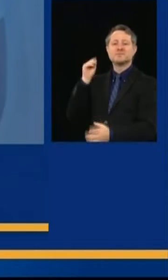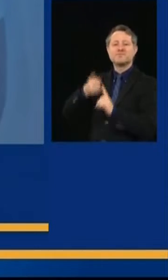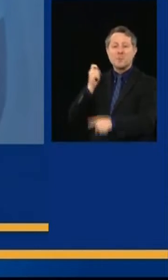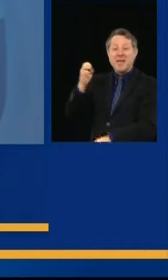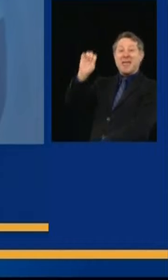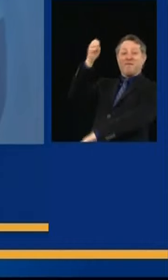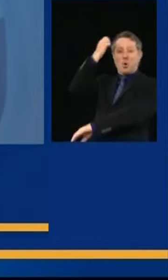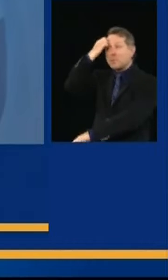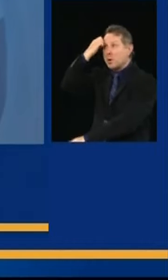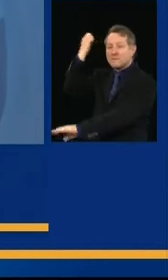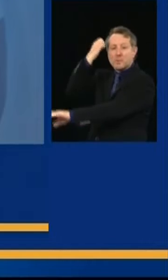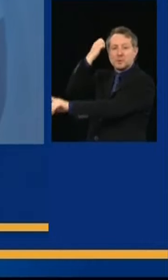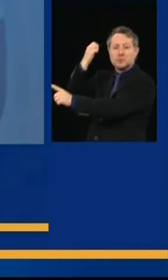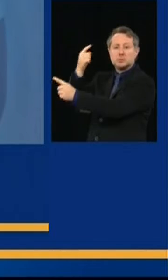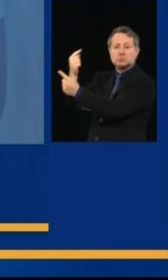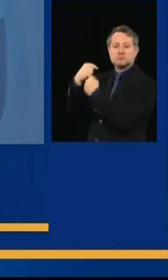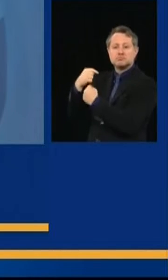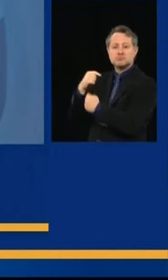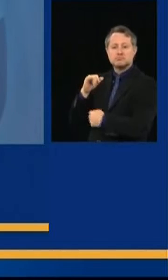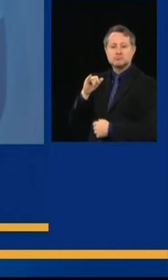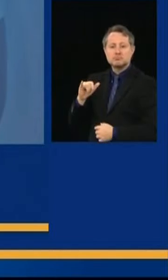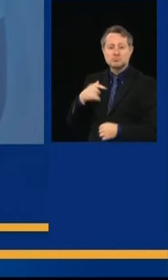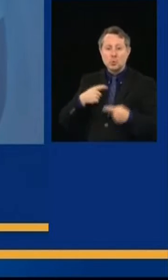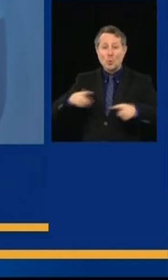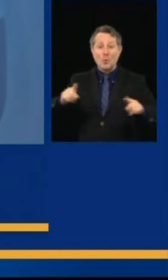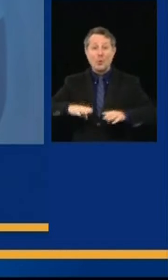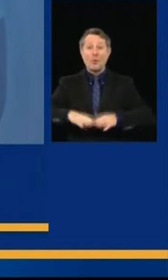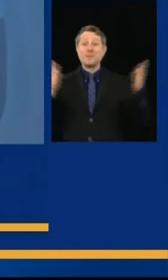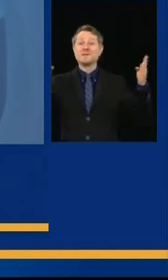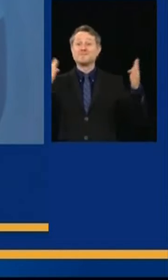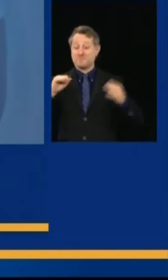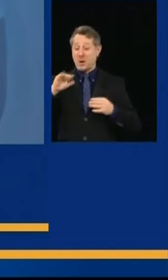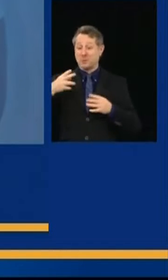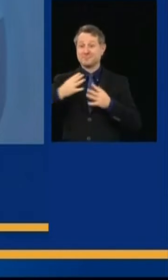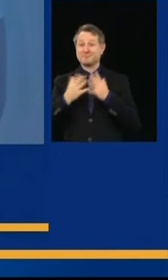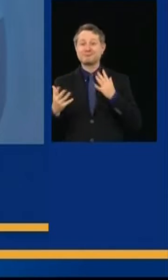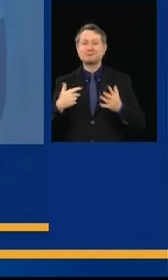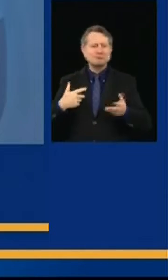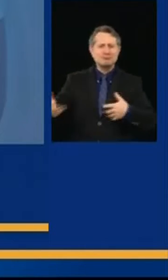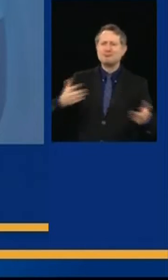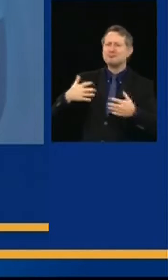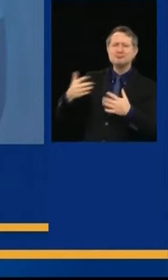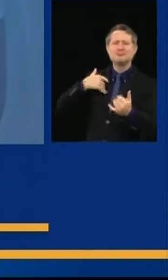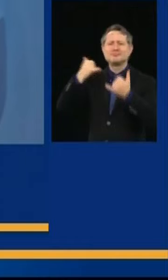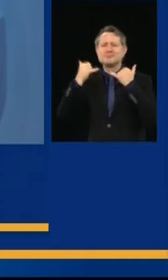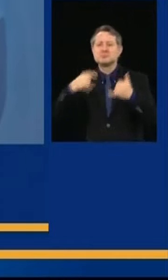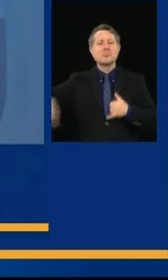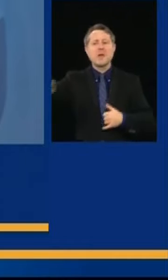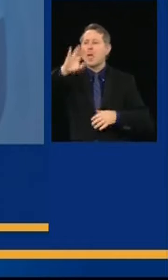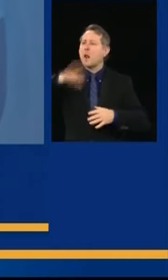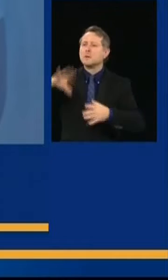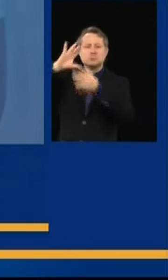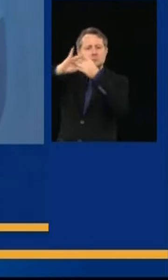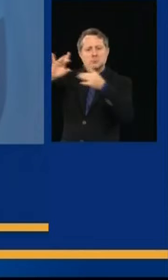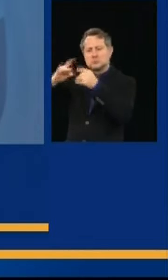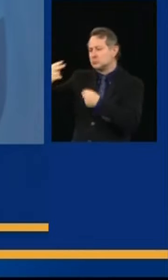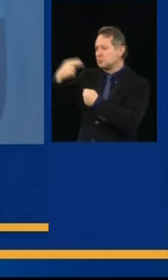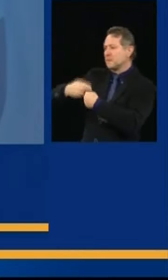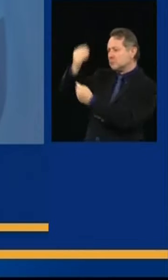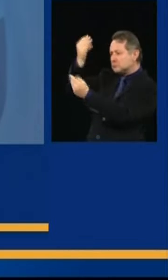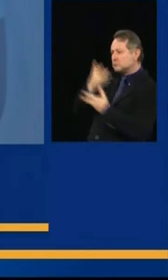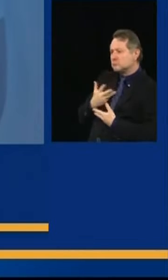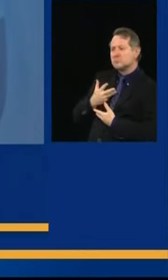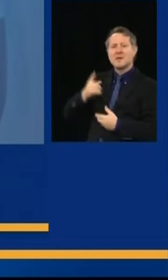I talked to everyone all day long. In the beginning of this, nobody ever said it's coming from Europe. And we had 2 million